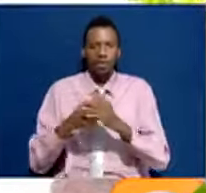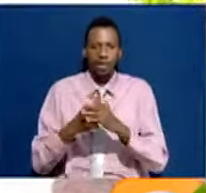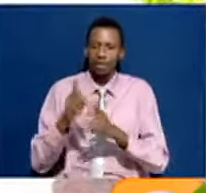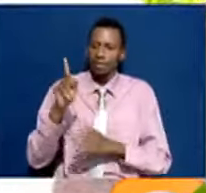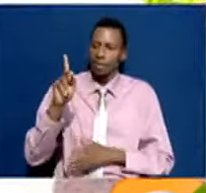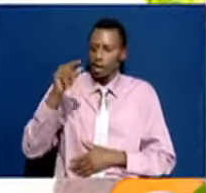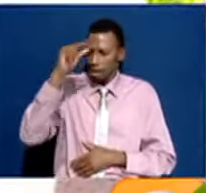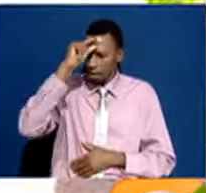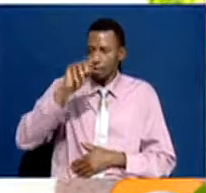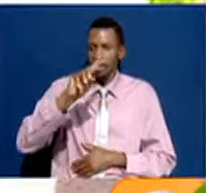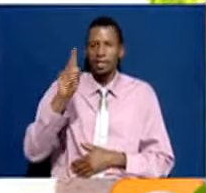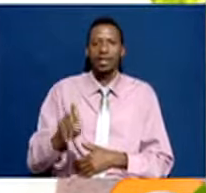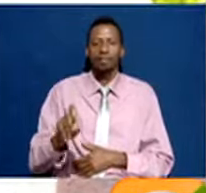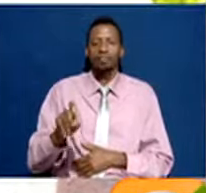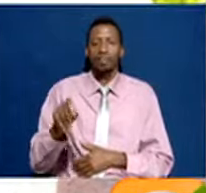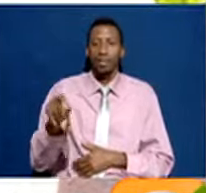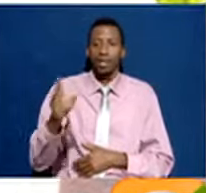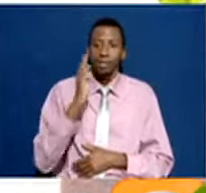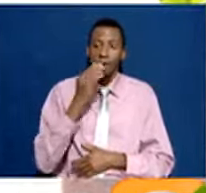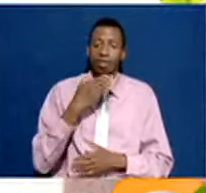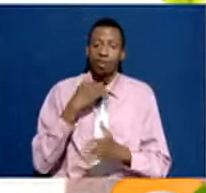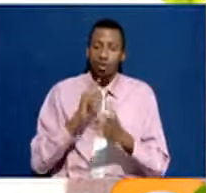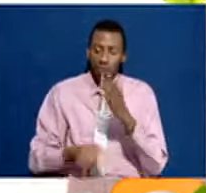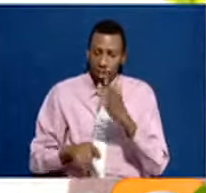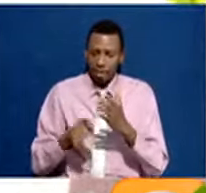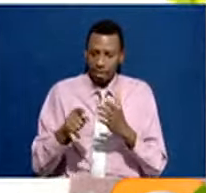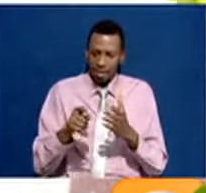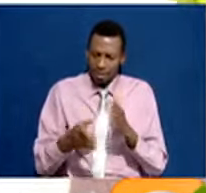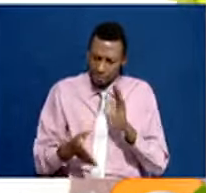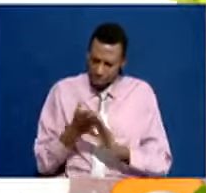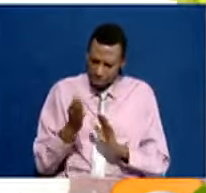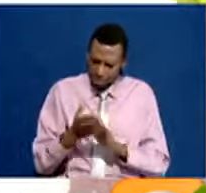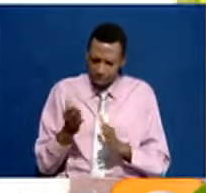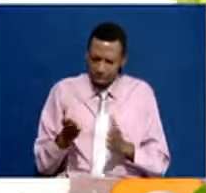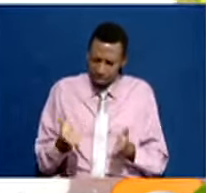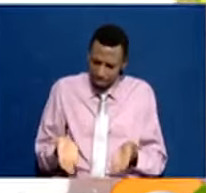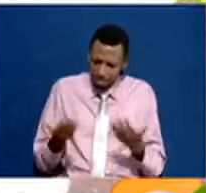Susan's mother wants the matter expedited to allow her daughter